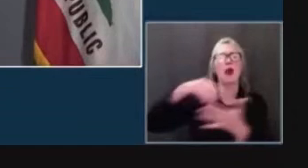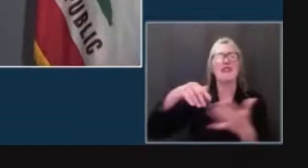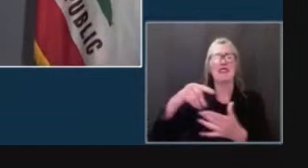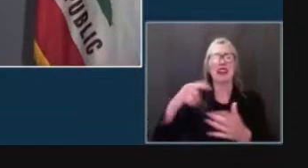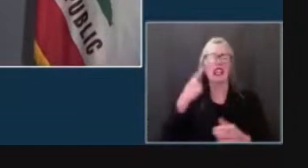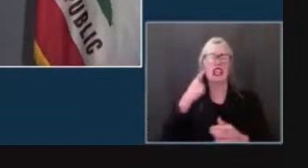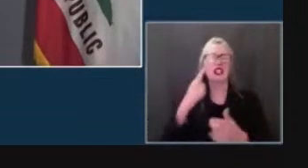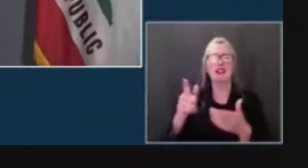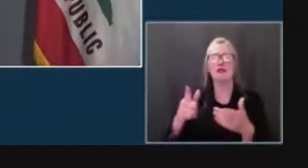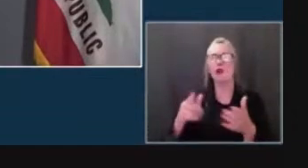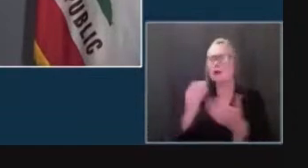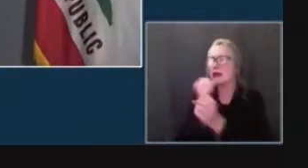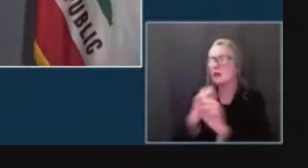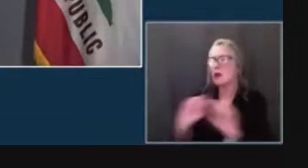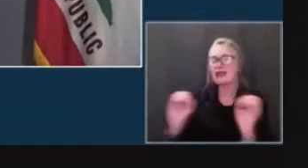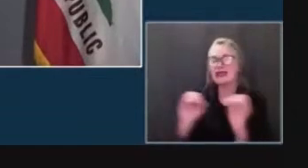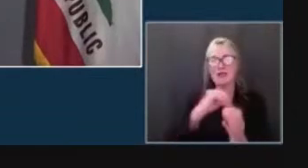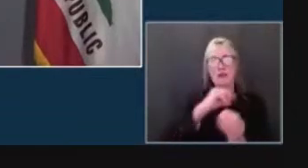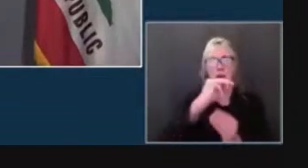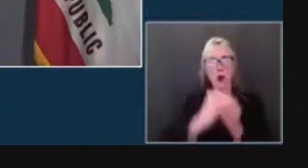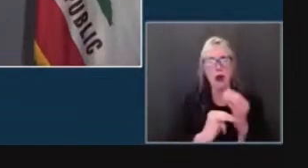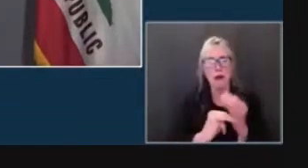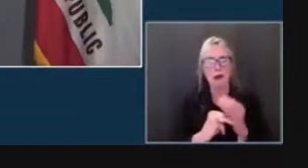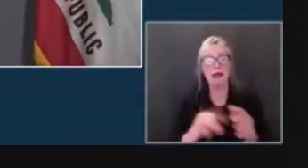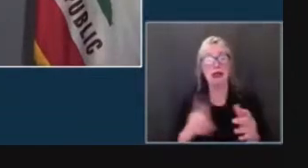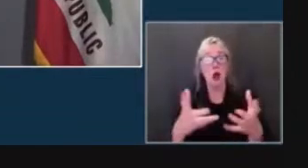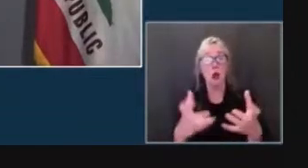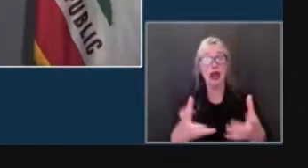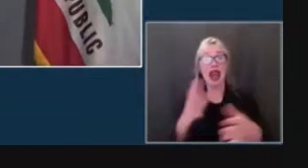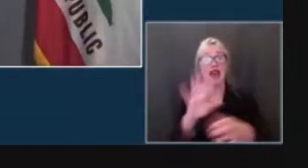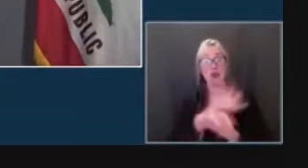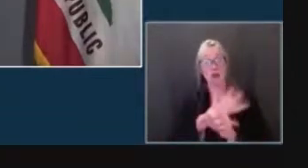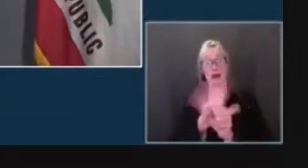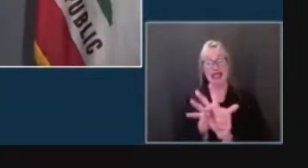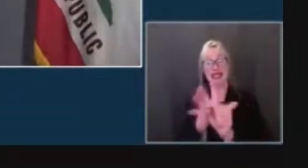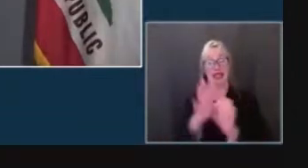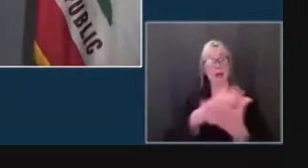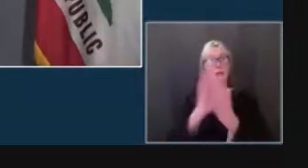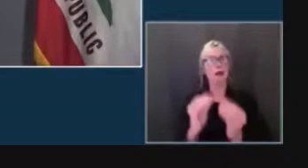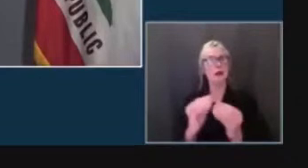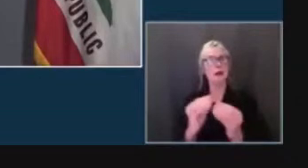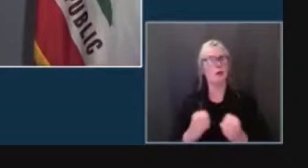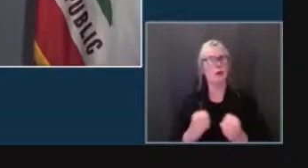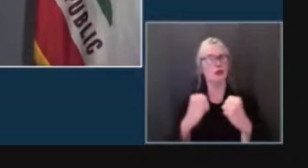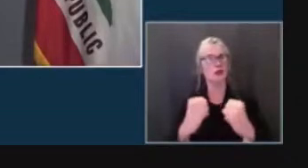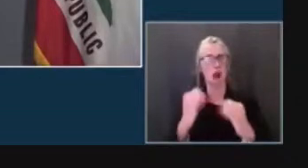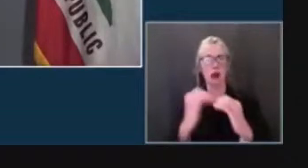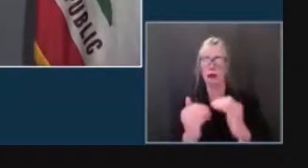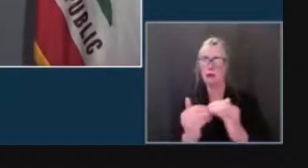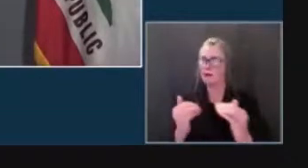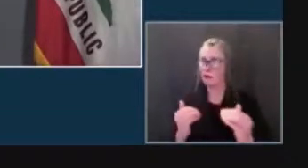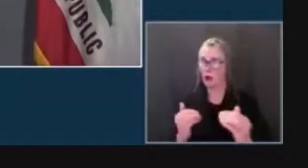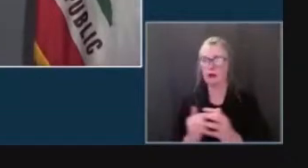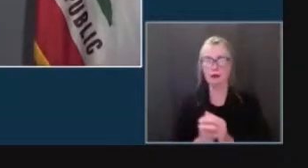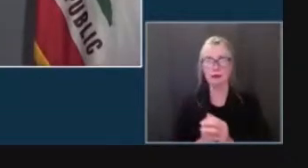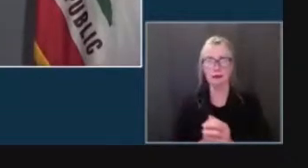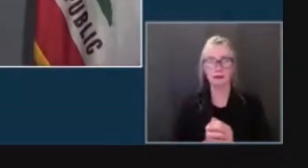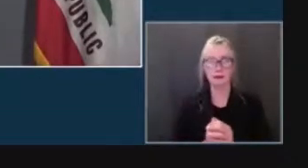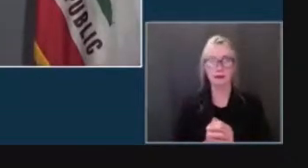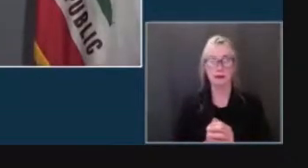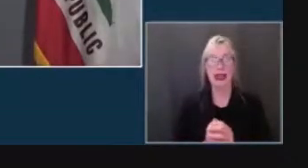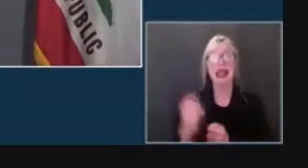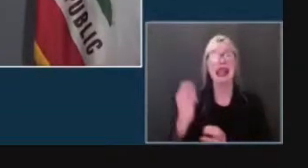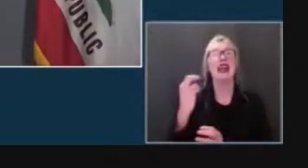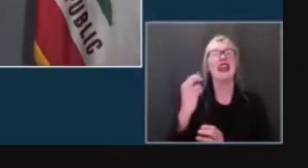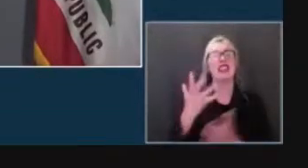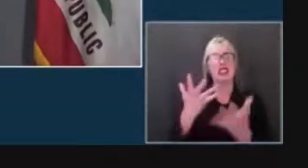we have the opportunity to rise out of this pandemic crisis stronger than we were when we began. This is what we really